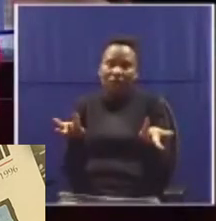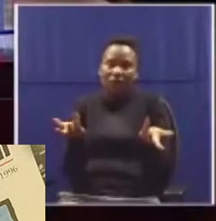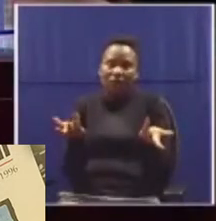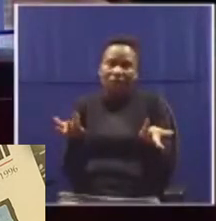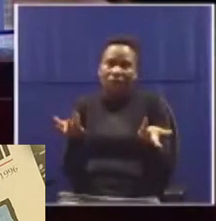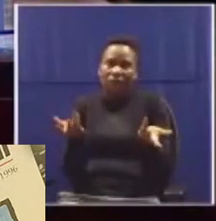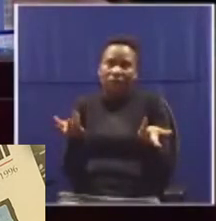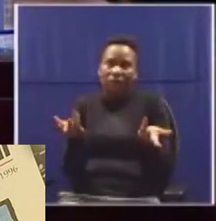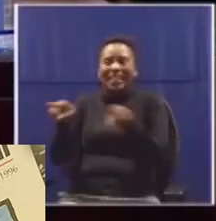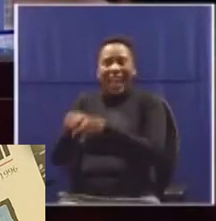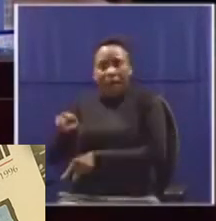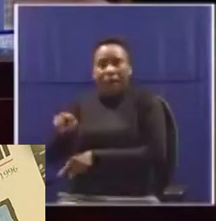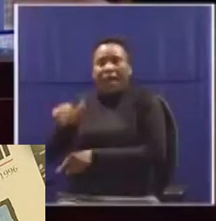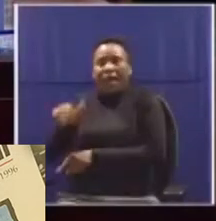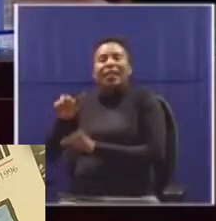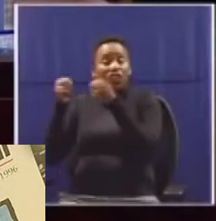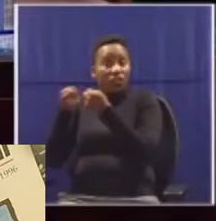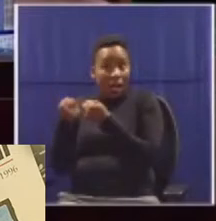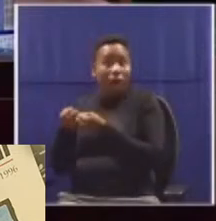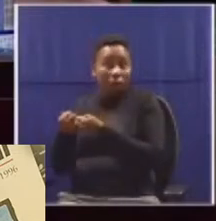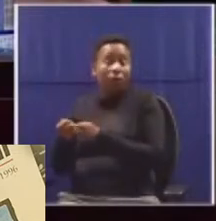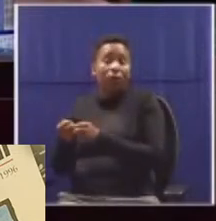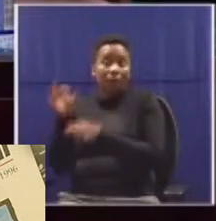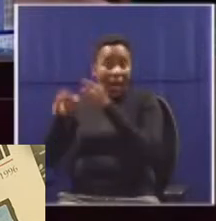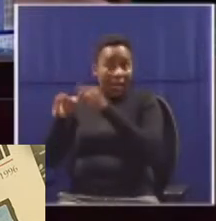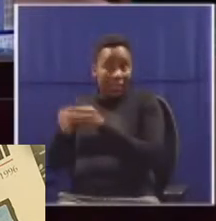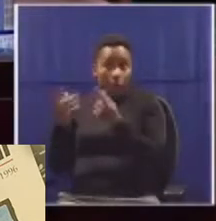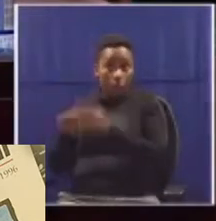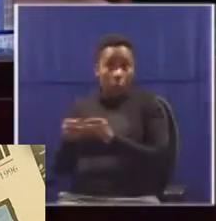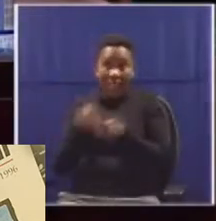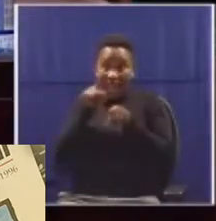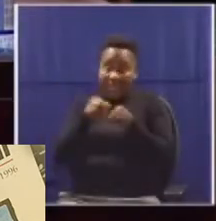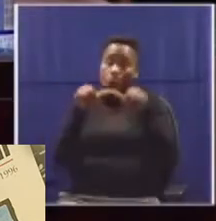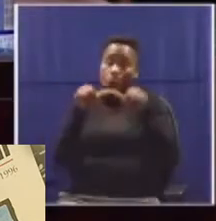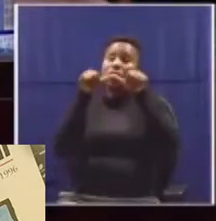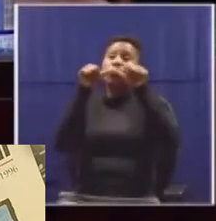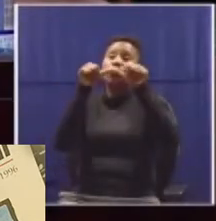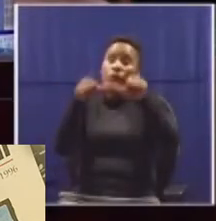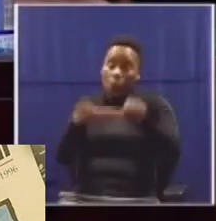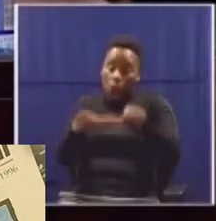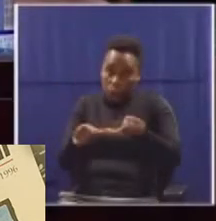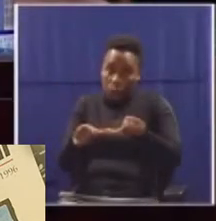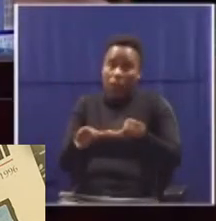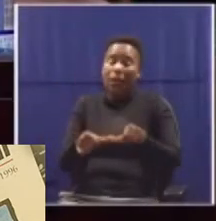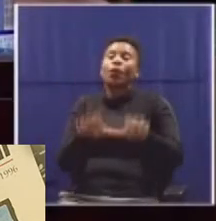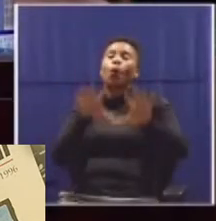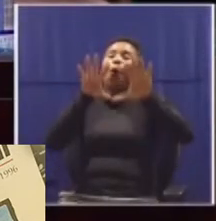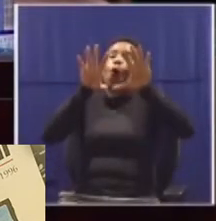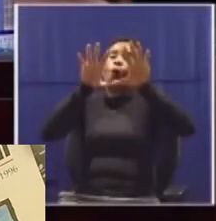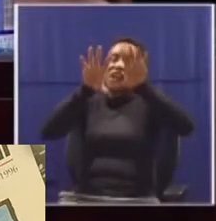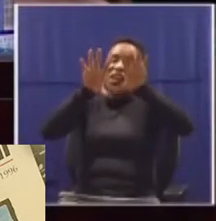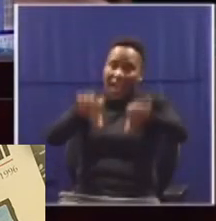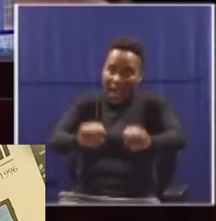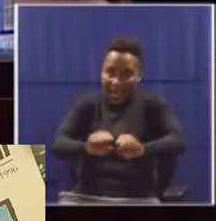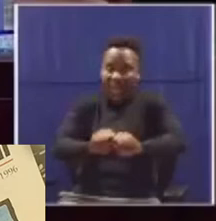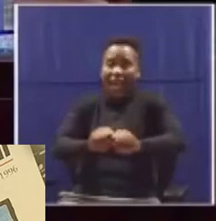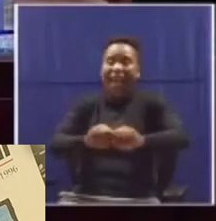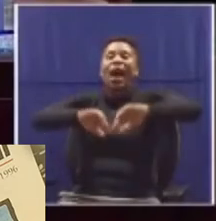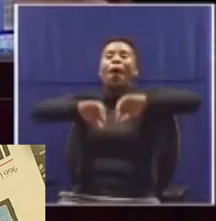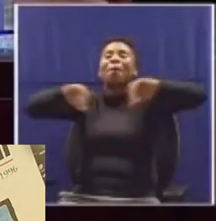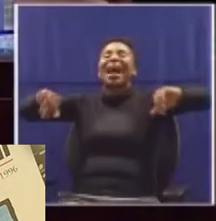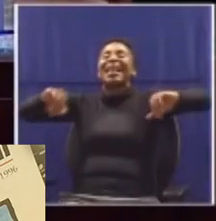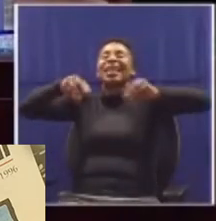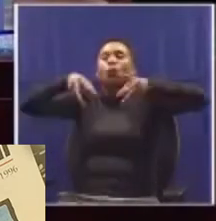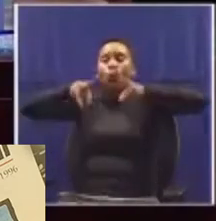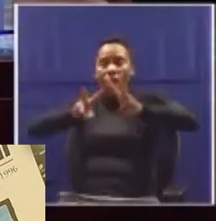provided in 1994 was the continuation of colonial and apartheid forms of